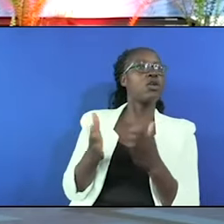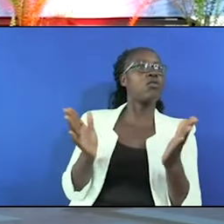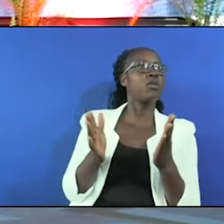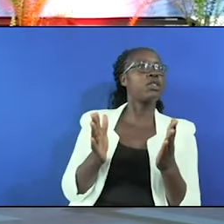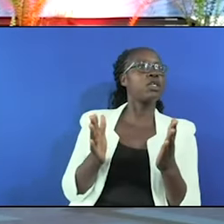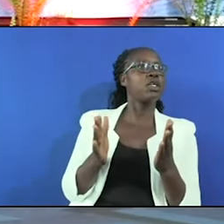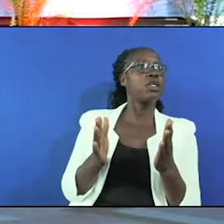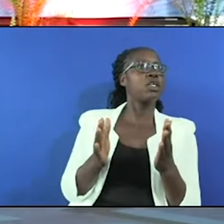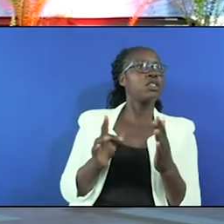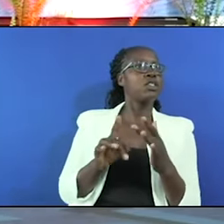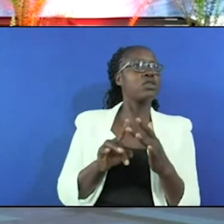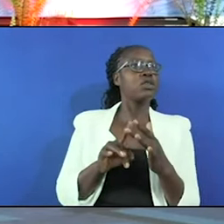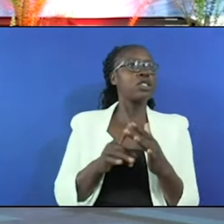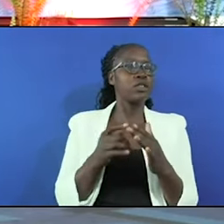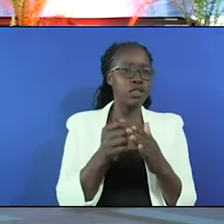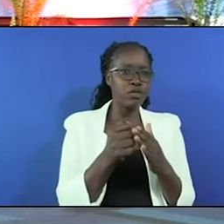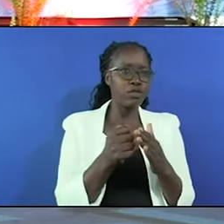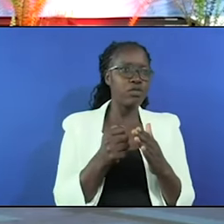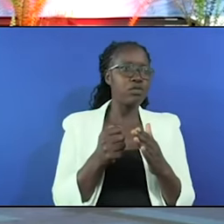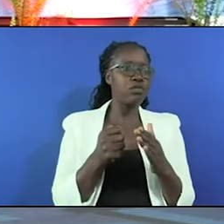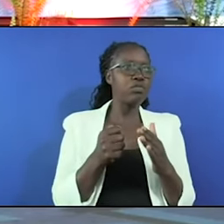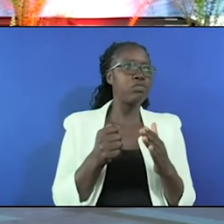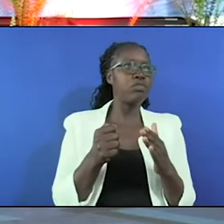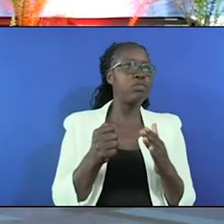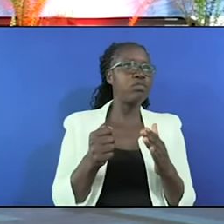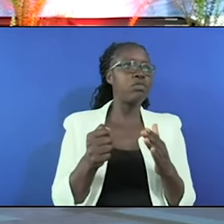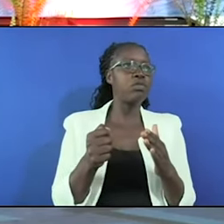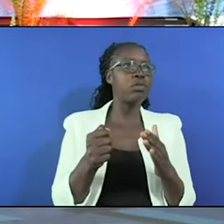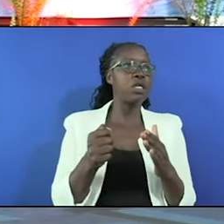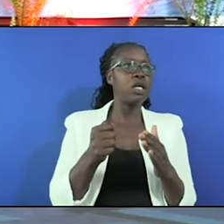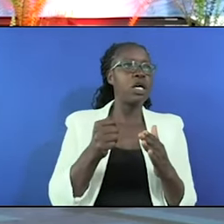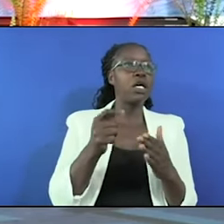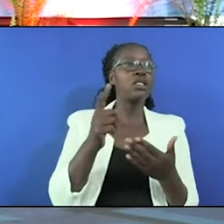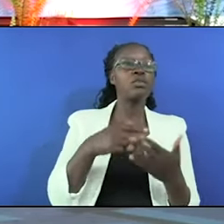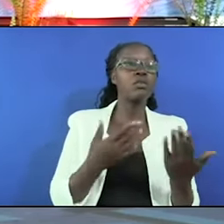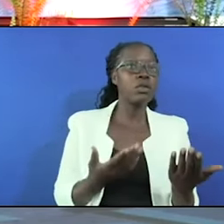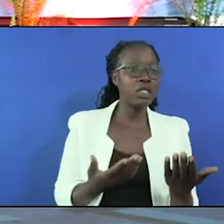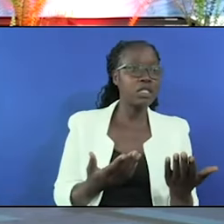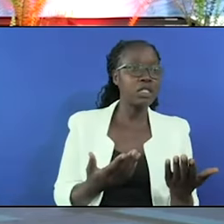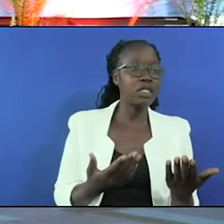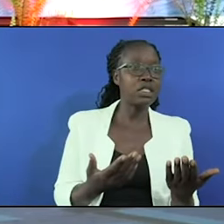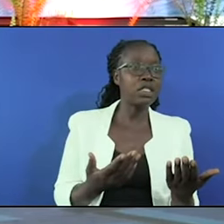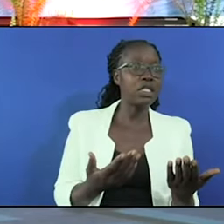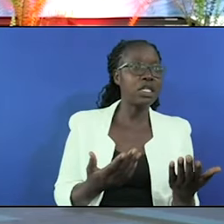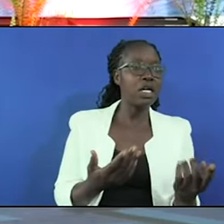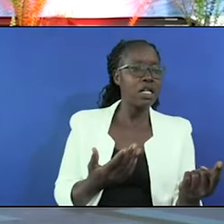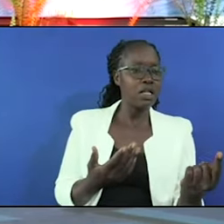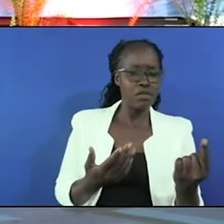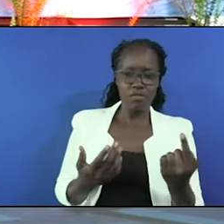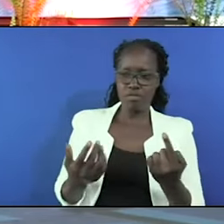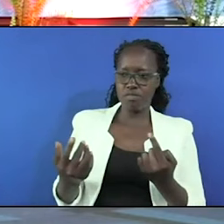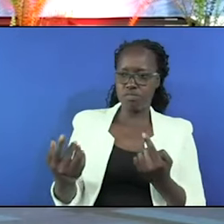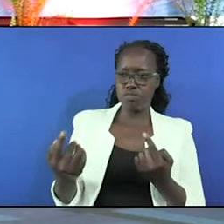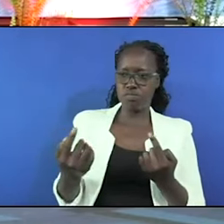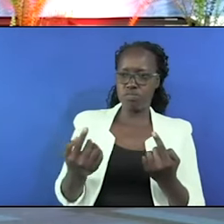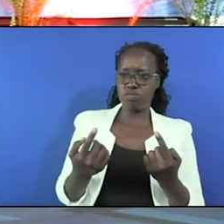the stump held the car down there. And you know what? We came out of the vehicle